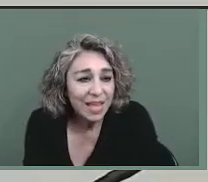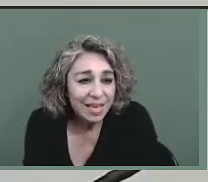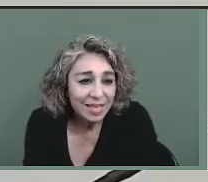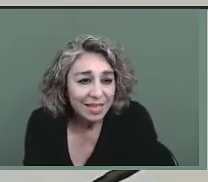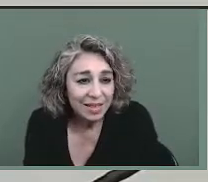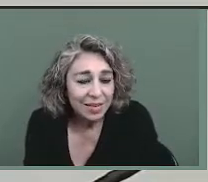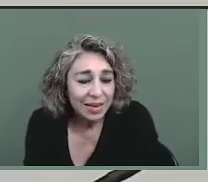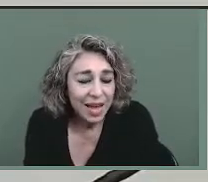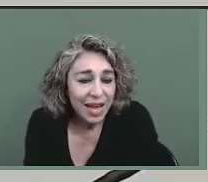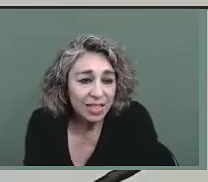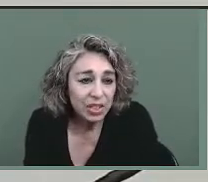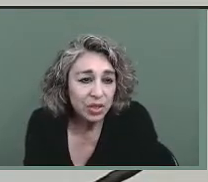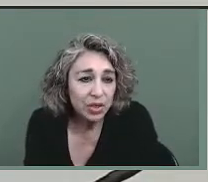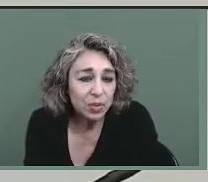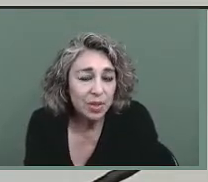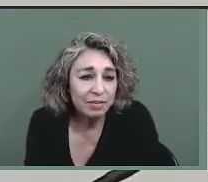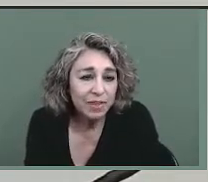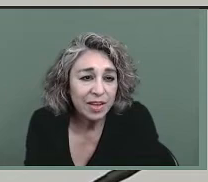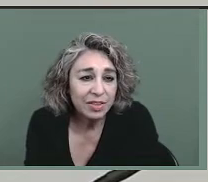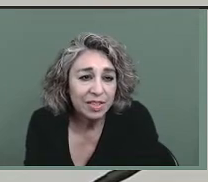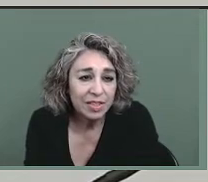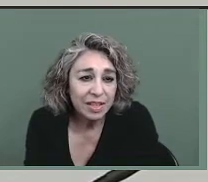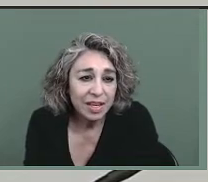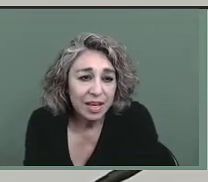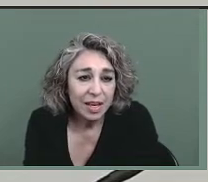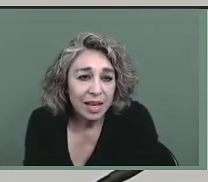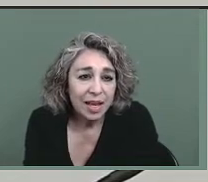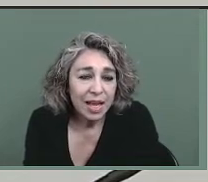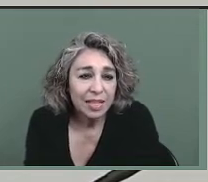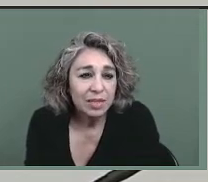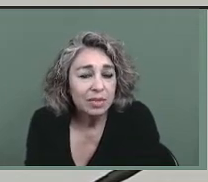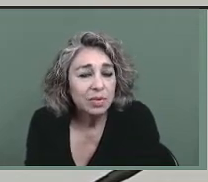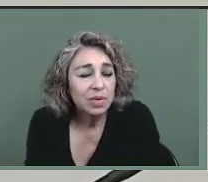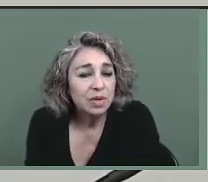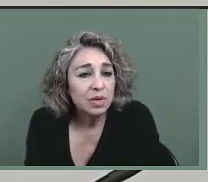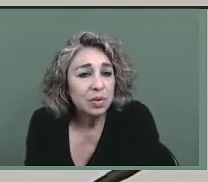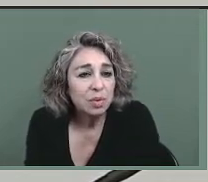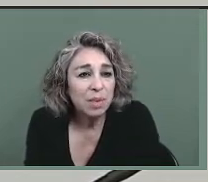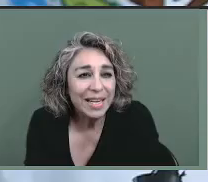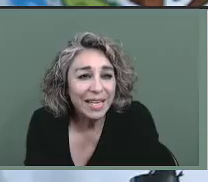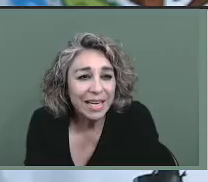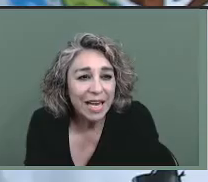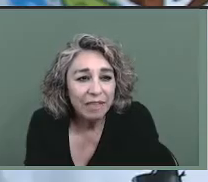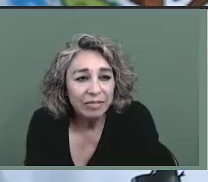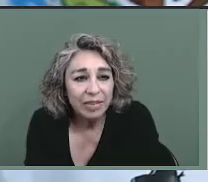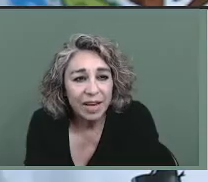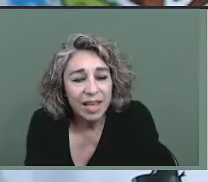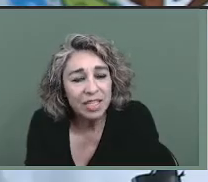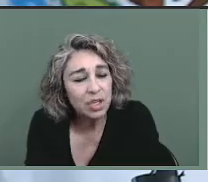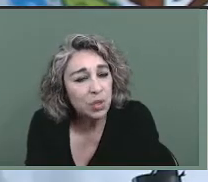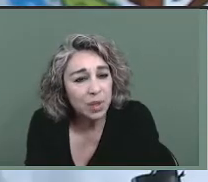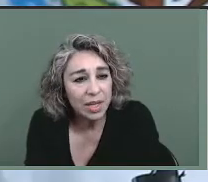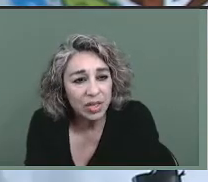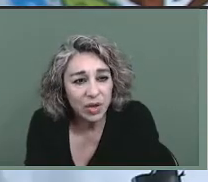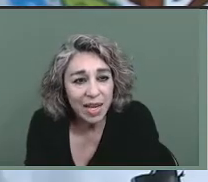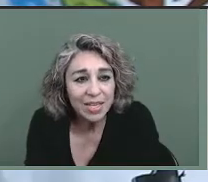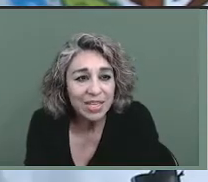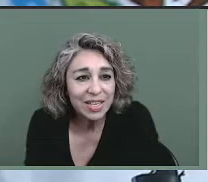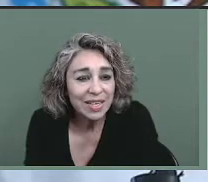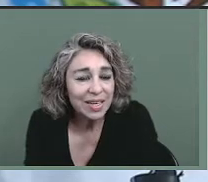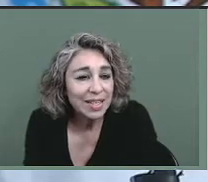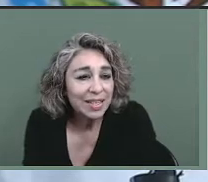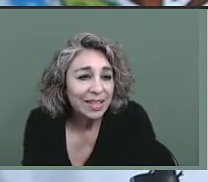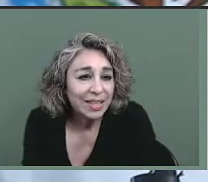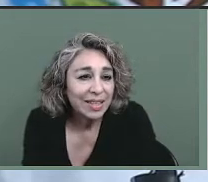And this has to do with the fields, has to do with planting life, has to do with